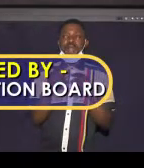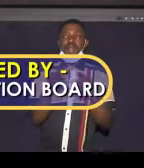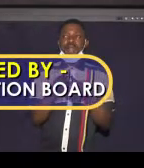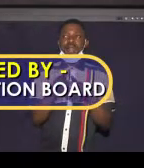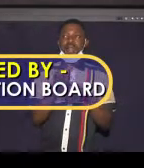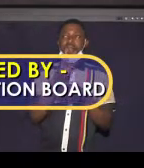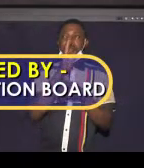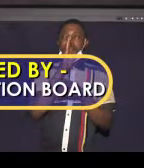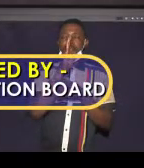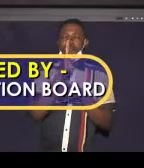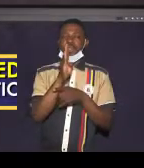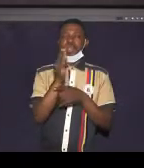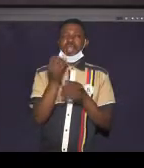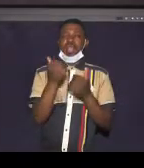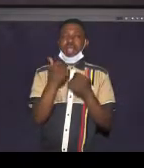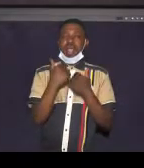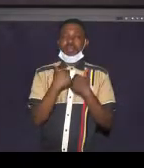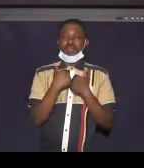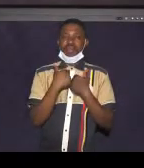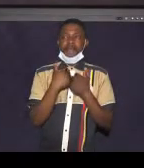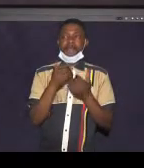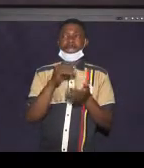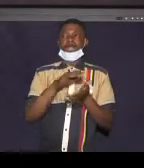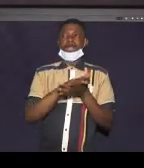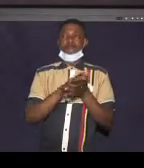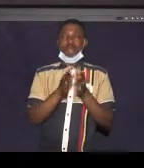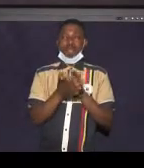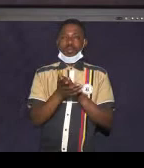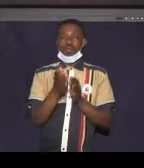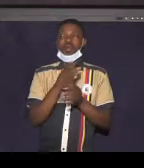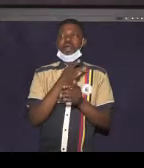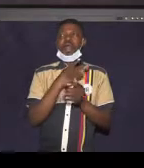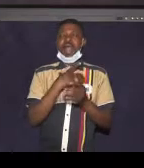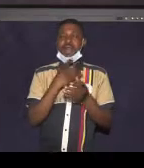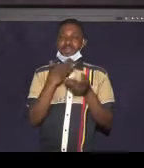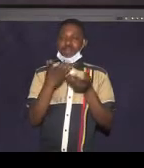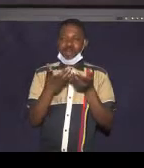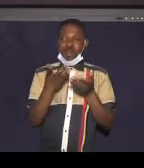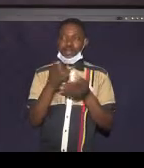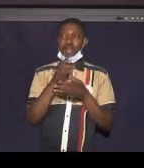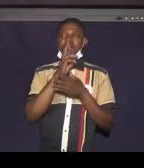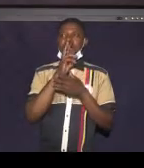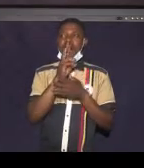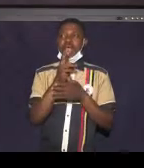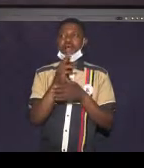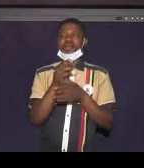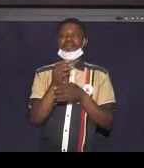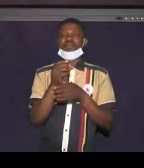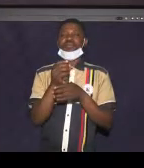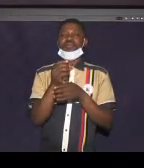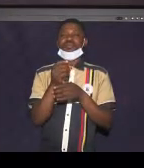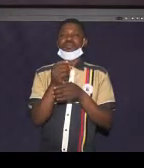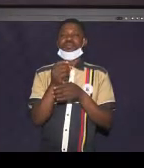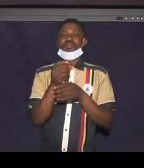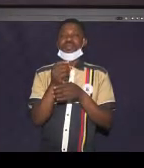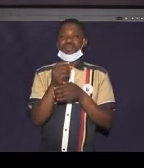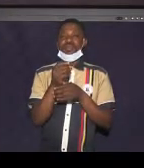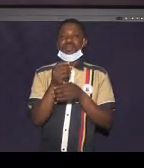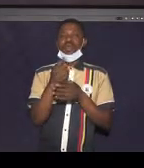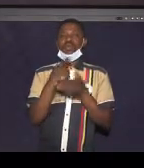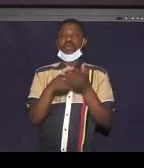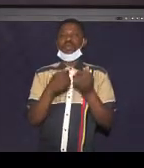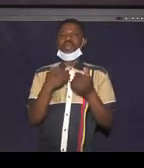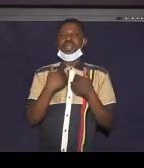Words like be, have, become, and so on are, I said it before,